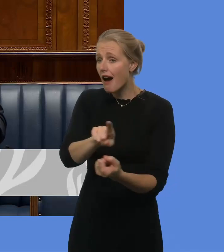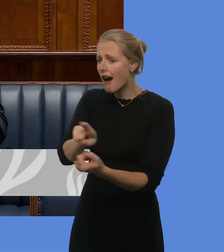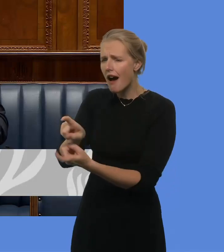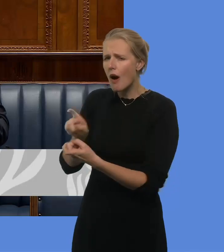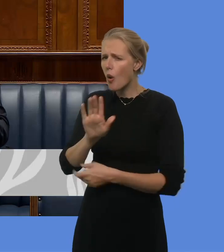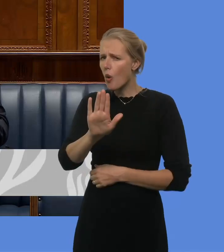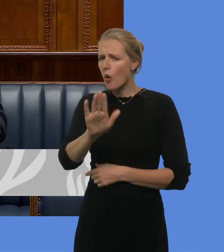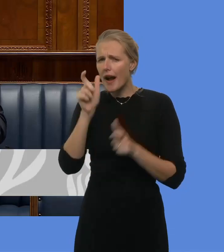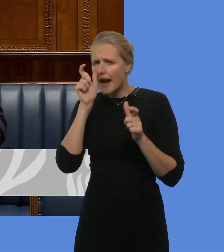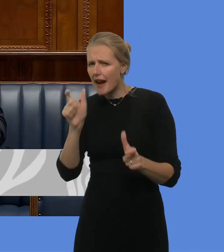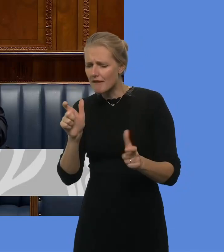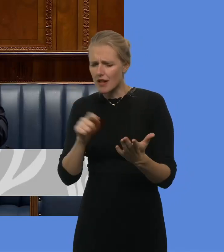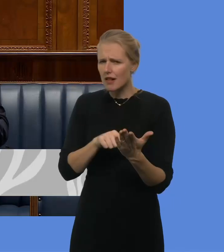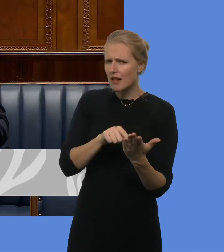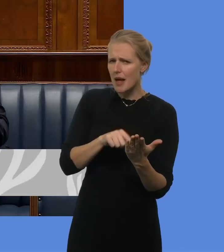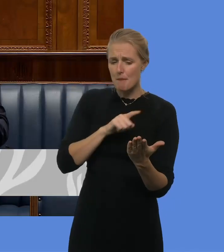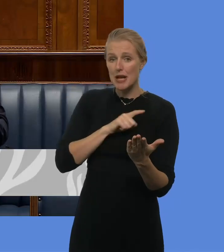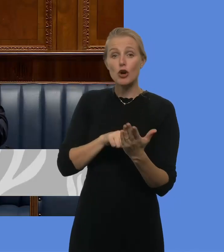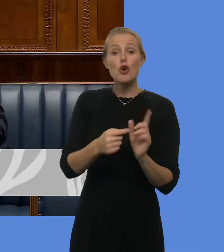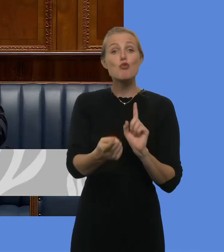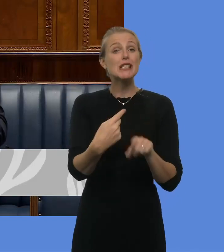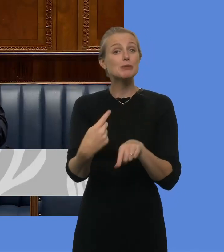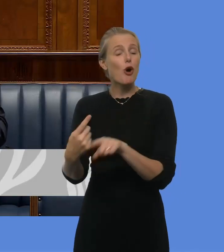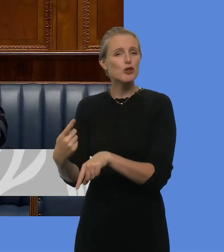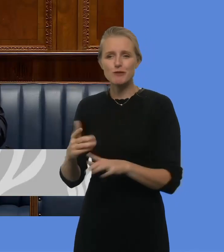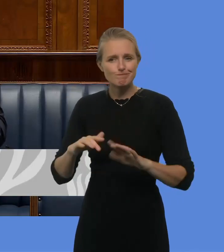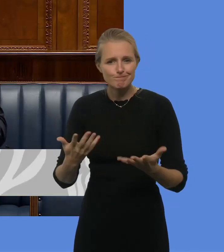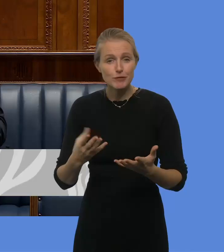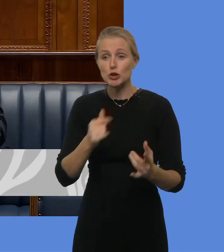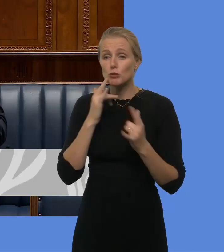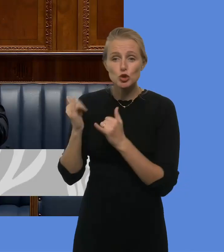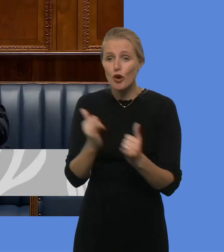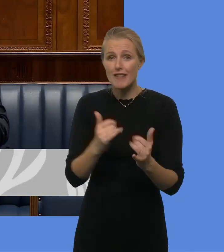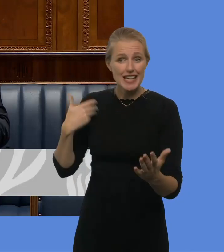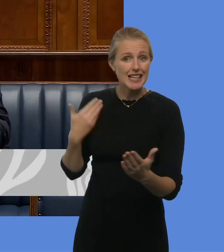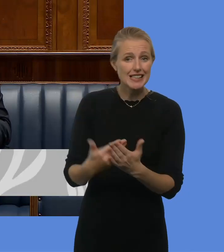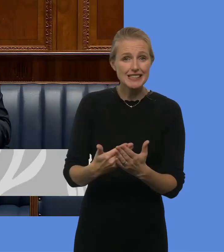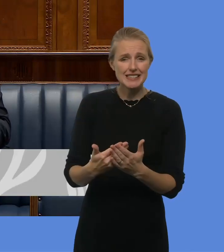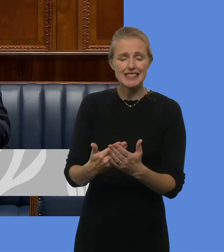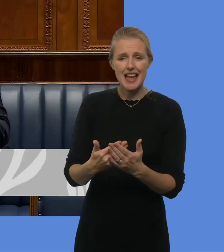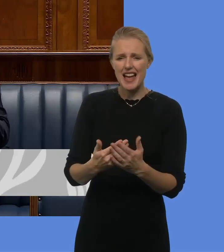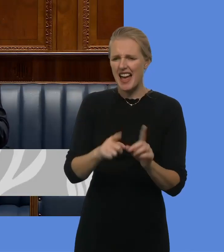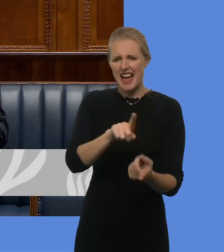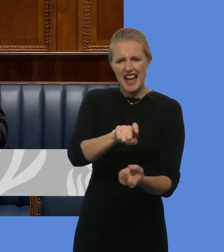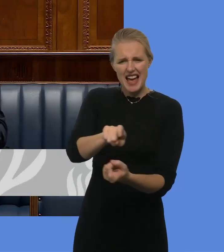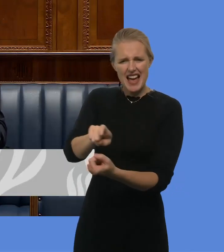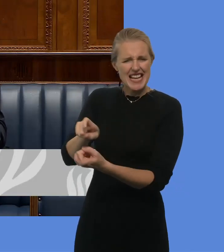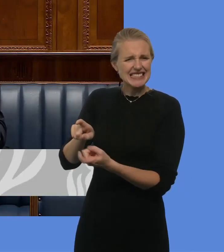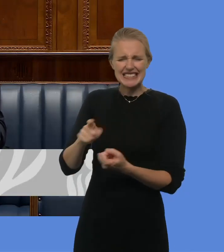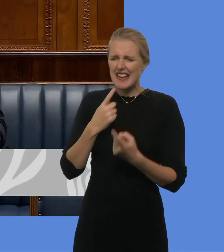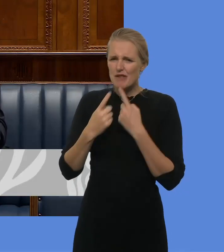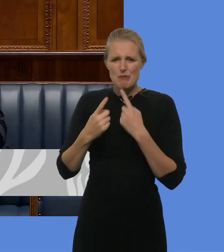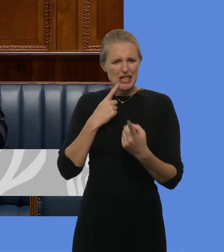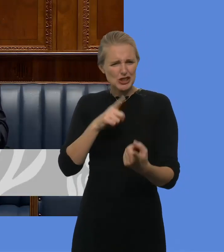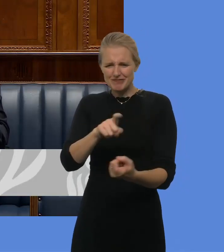caution due to the inconsistencies in response rates and questions answered in surveys over the years, which makes valid comparison difficult to draw conclusions